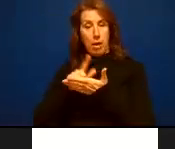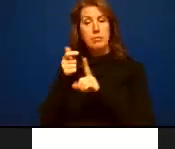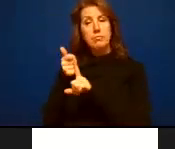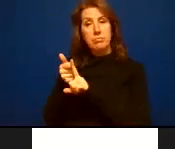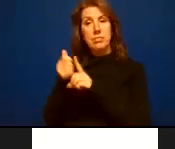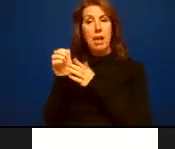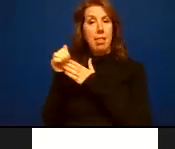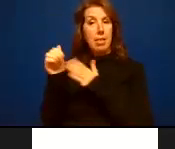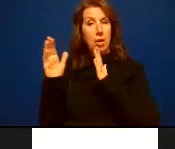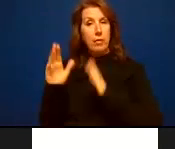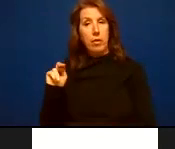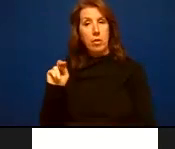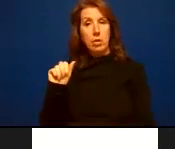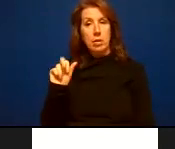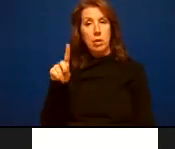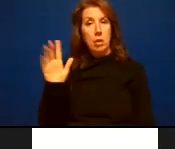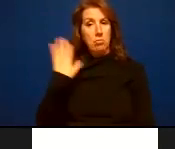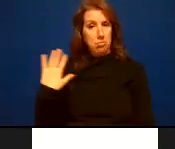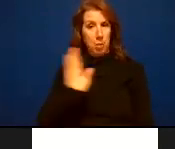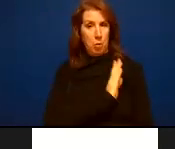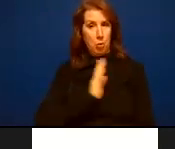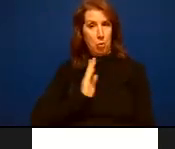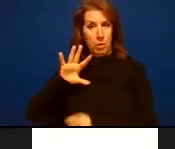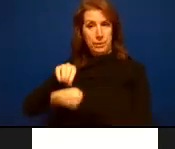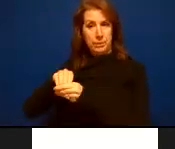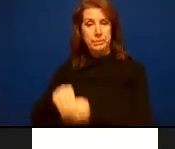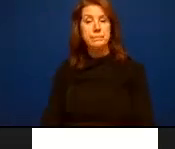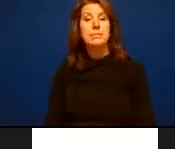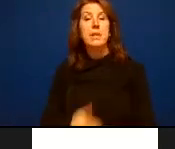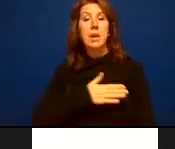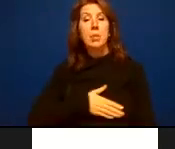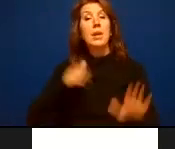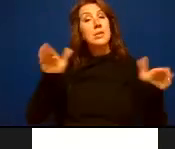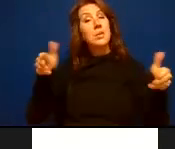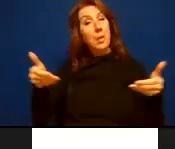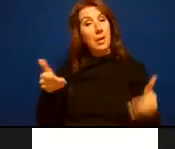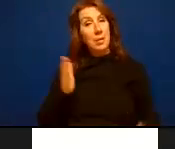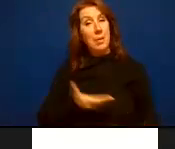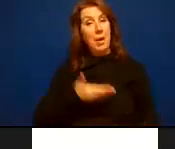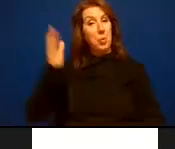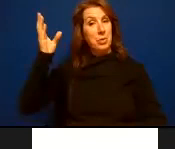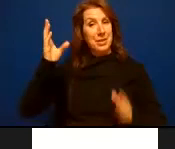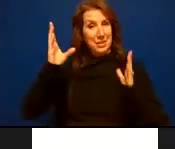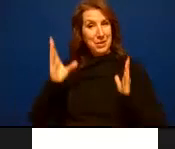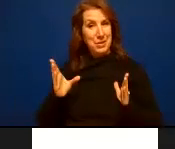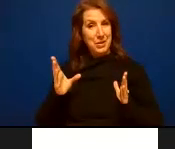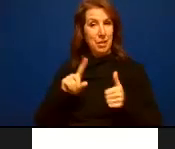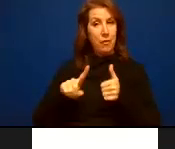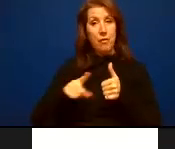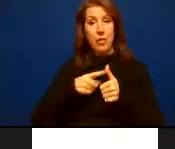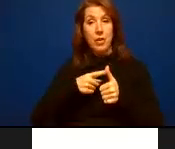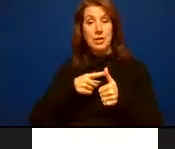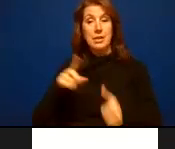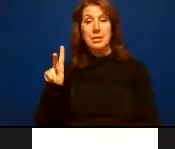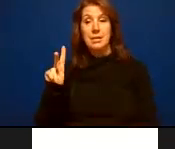at NARPA and former board member. Please welcome our distinguished presenters. And first up is Kathy